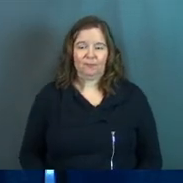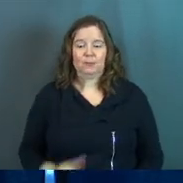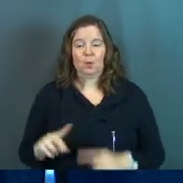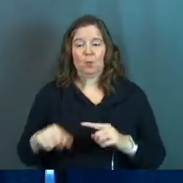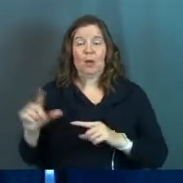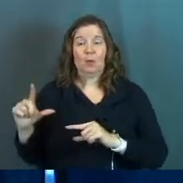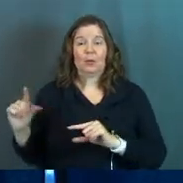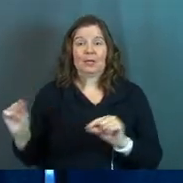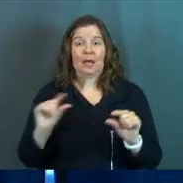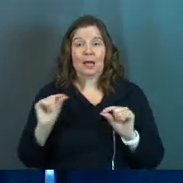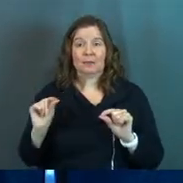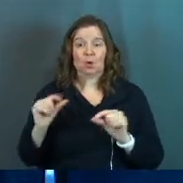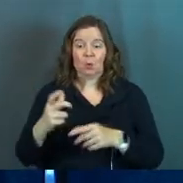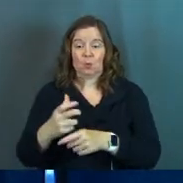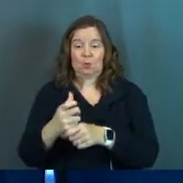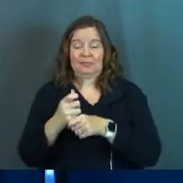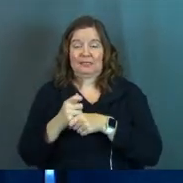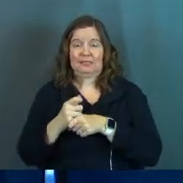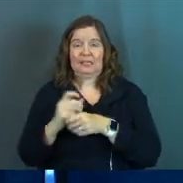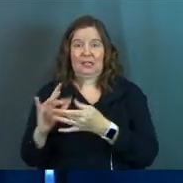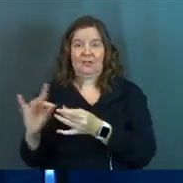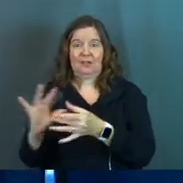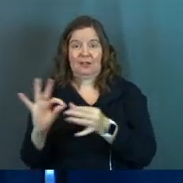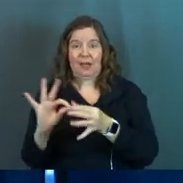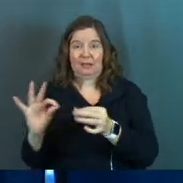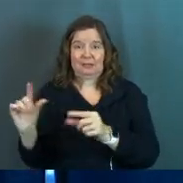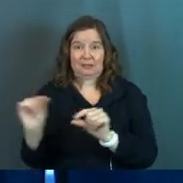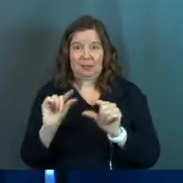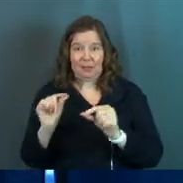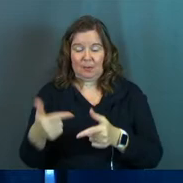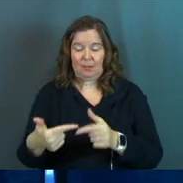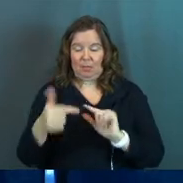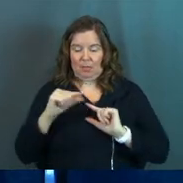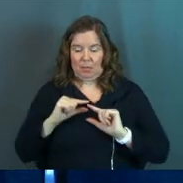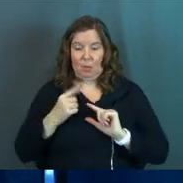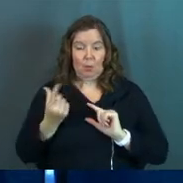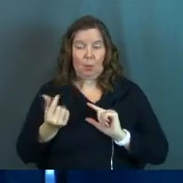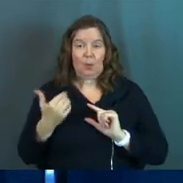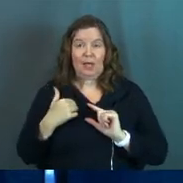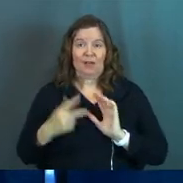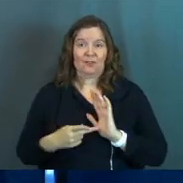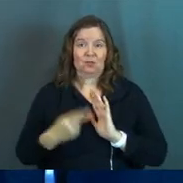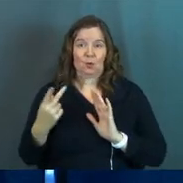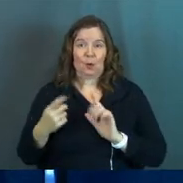When we gossip or we receive gossip from other people, what we've got here is we've got